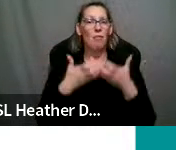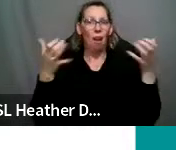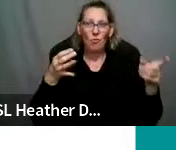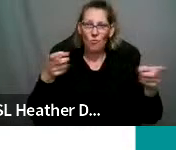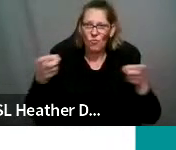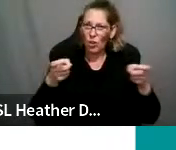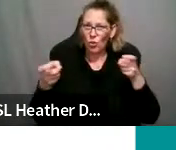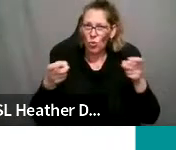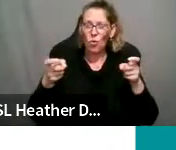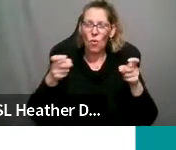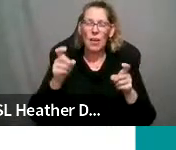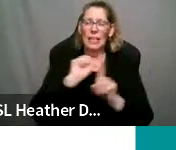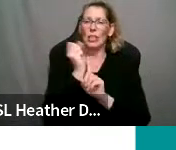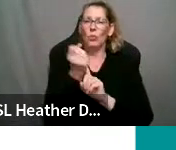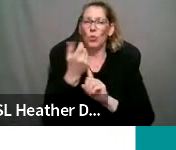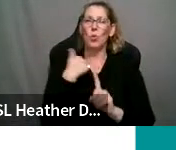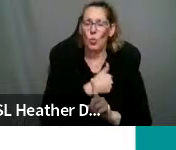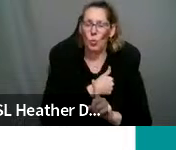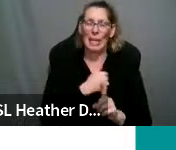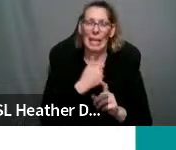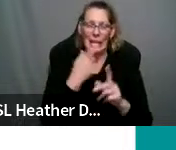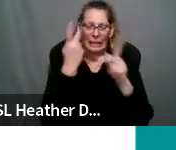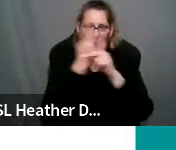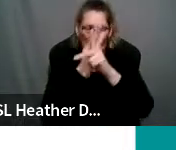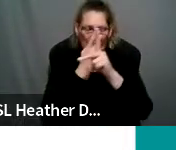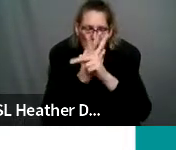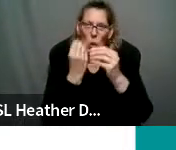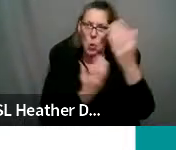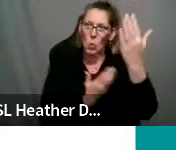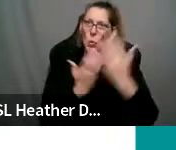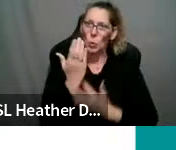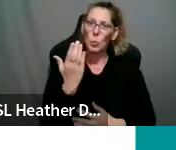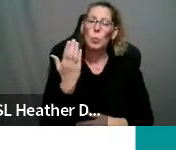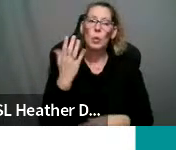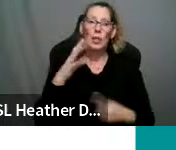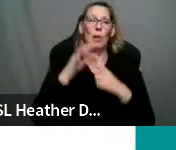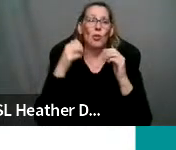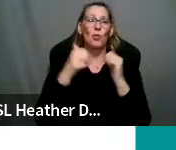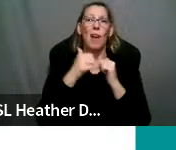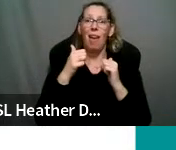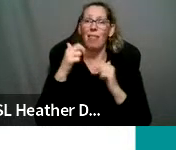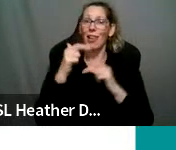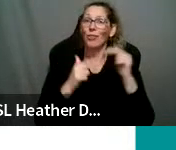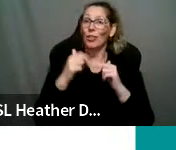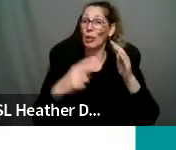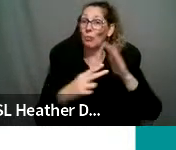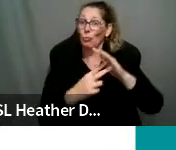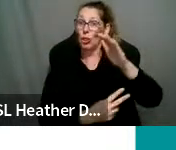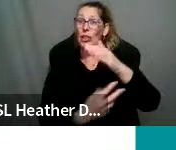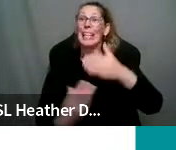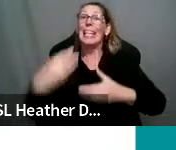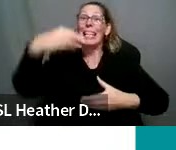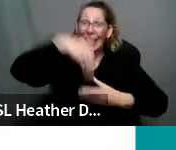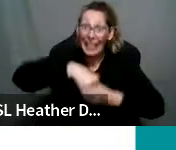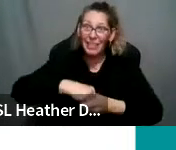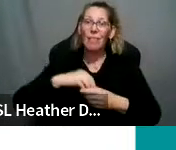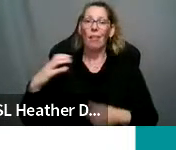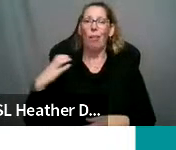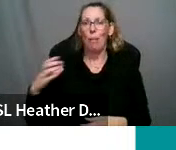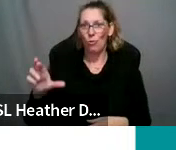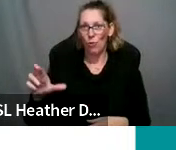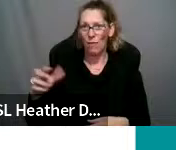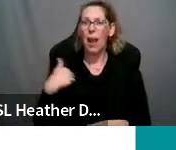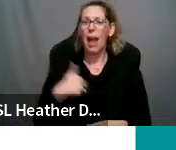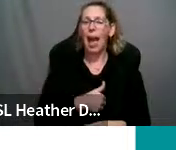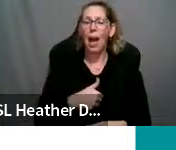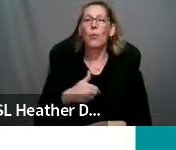conditions that are that we're jumping through, especially with constructing a bridge in the Columbia River. Our